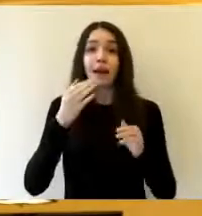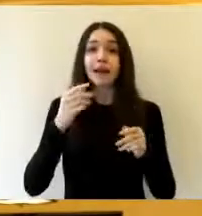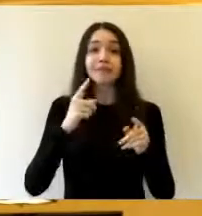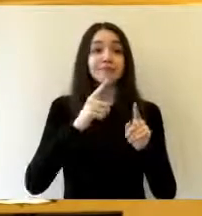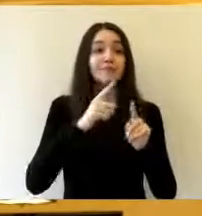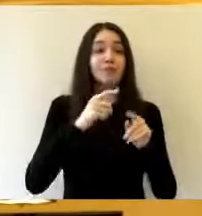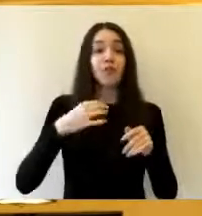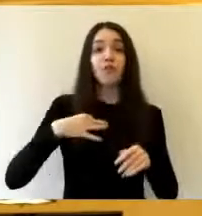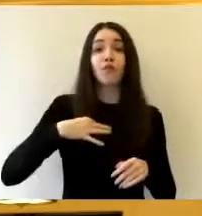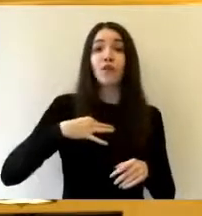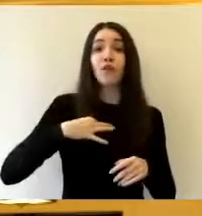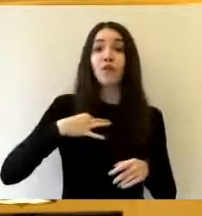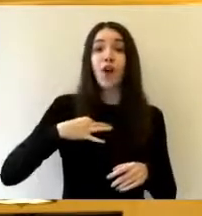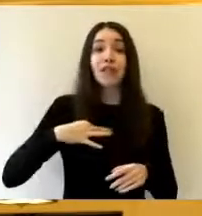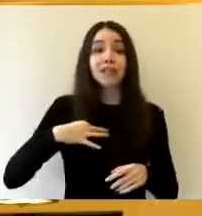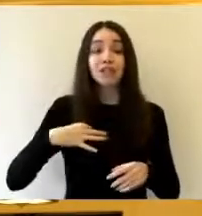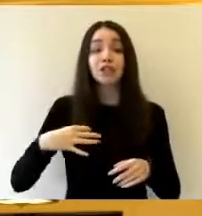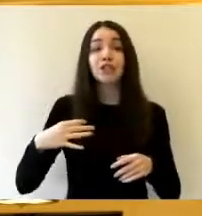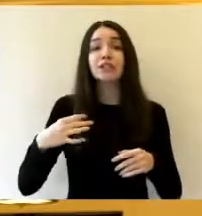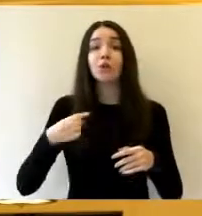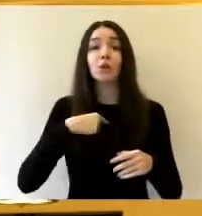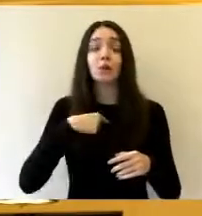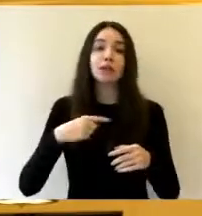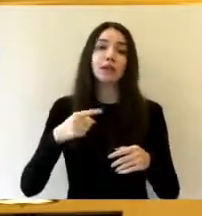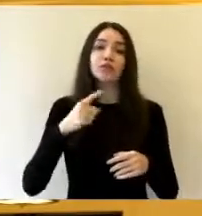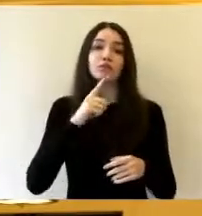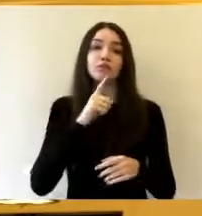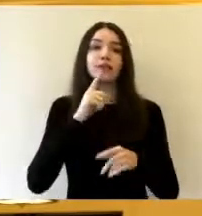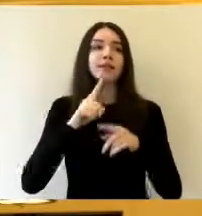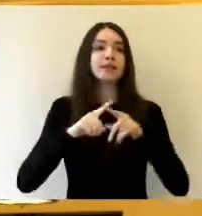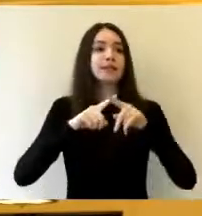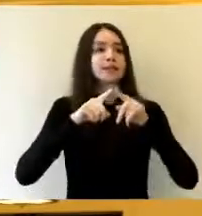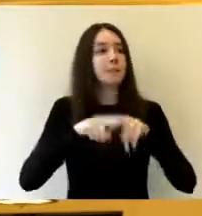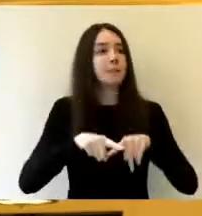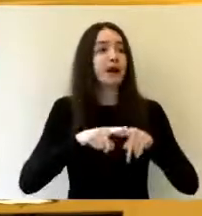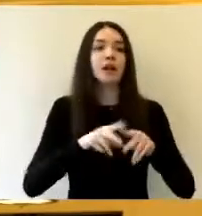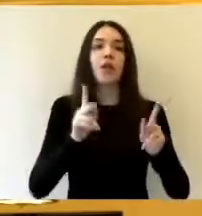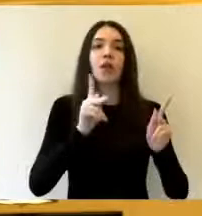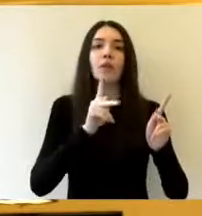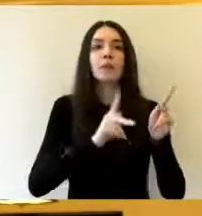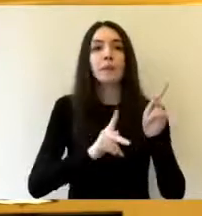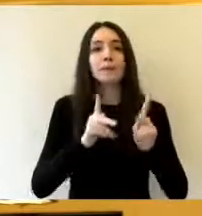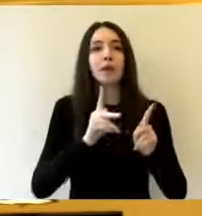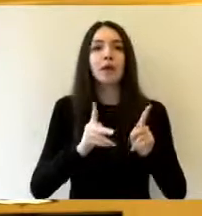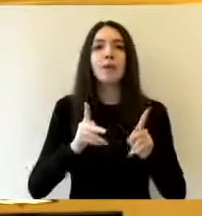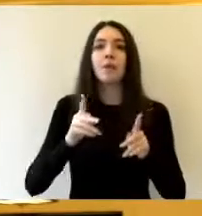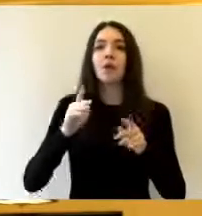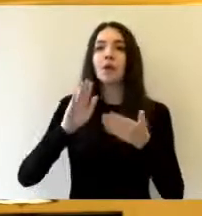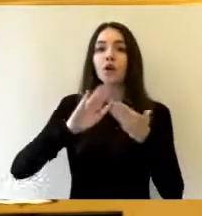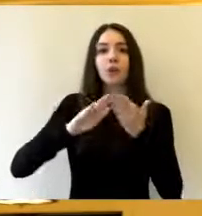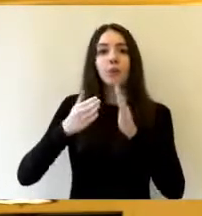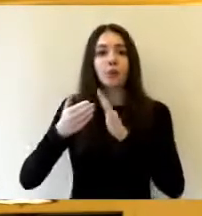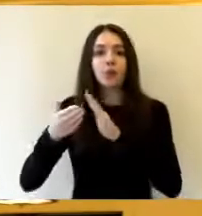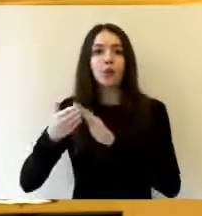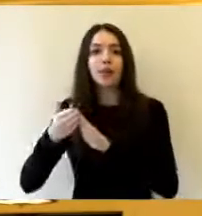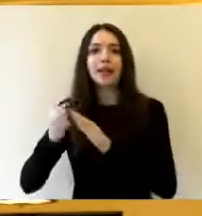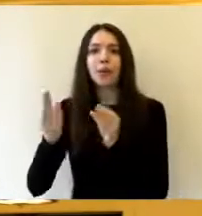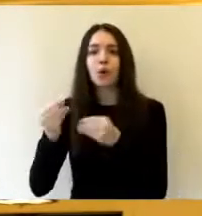and we really rely on those people and community and organizations that really give a damn.